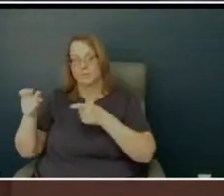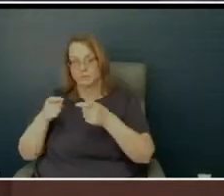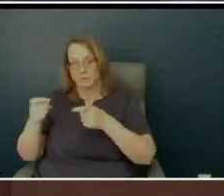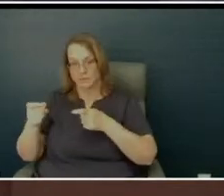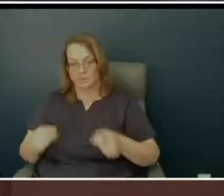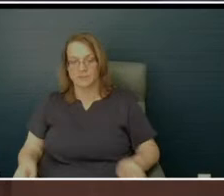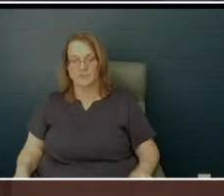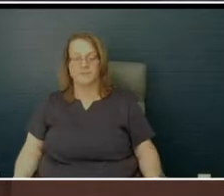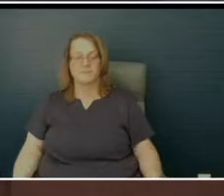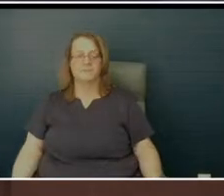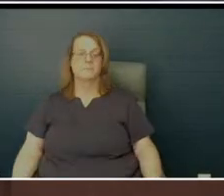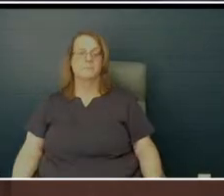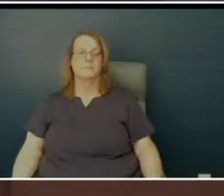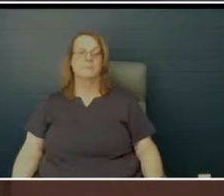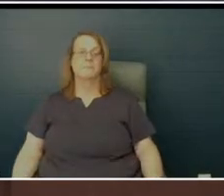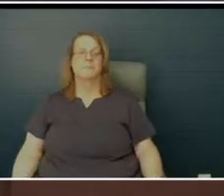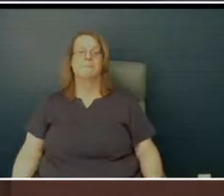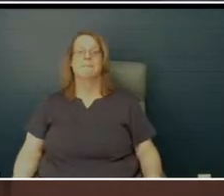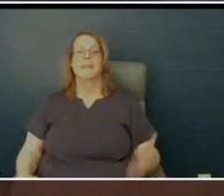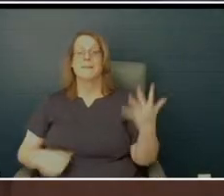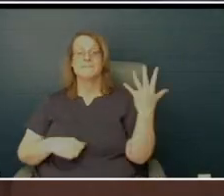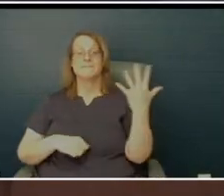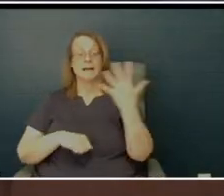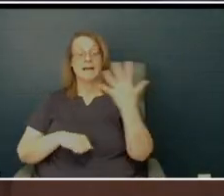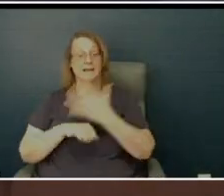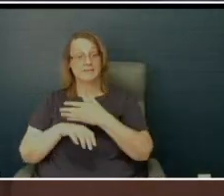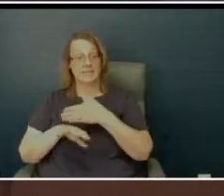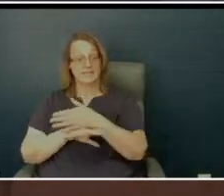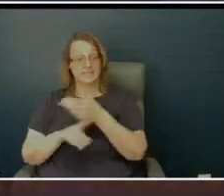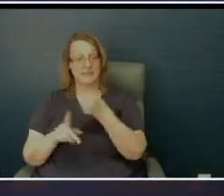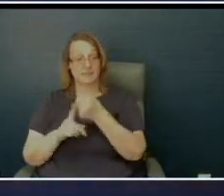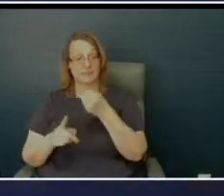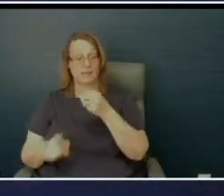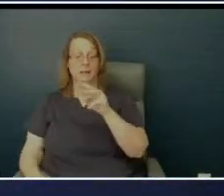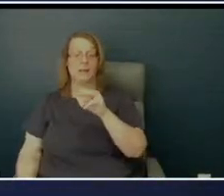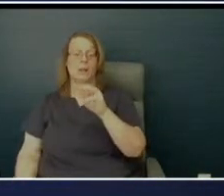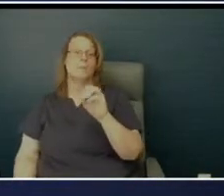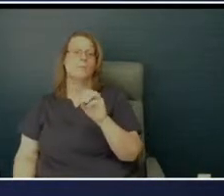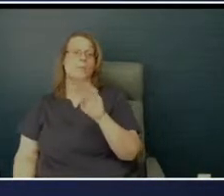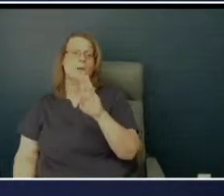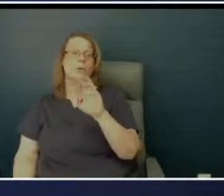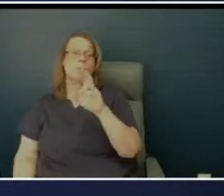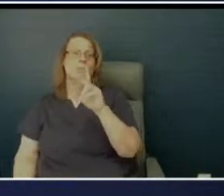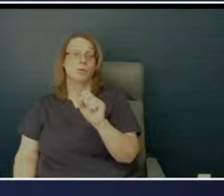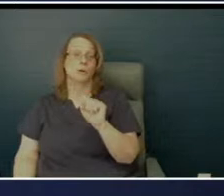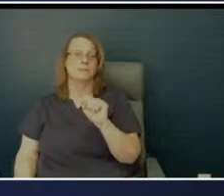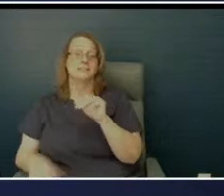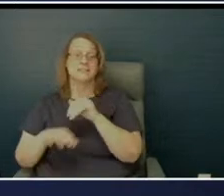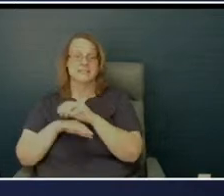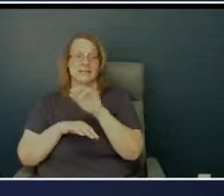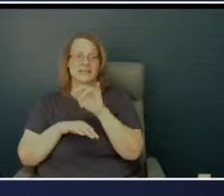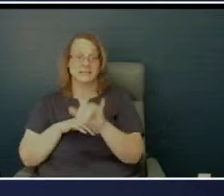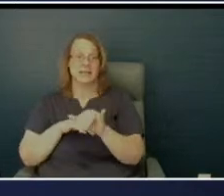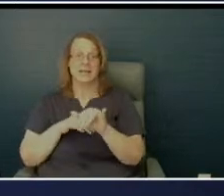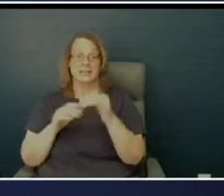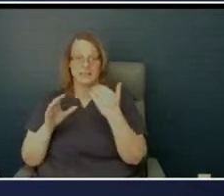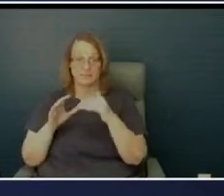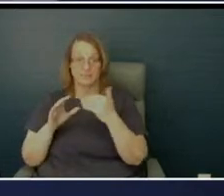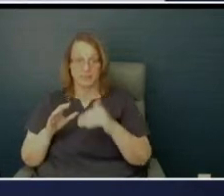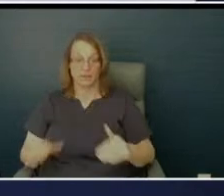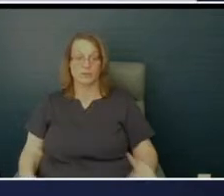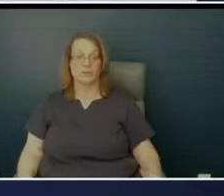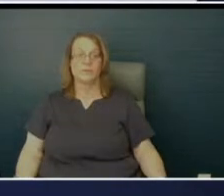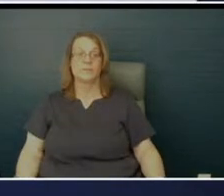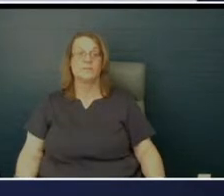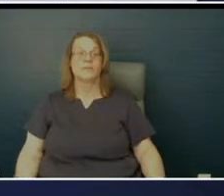5 days after the attack on the Capitol, Representative Mo Brooks sent the email on the screen now. As you see,